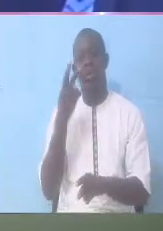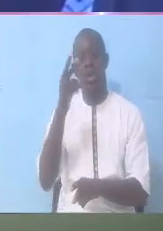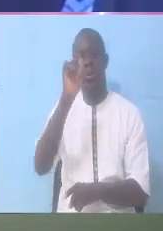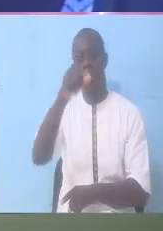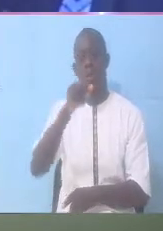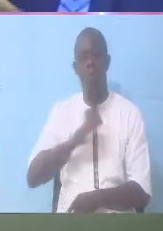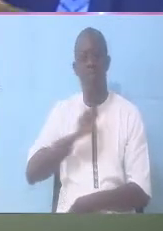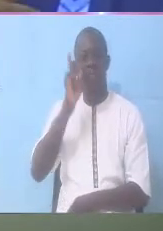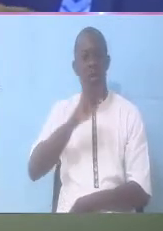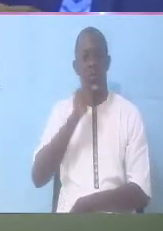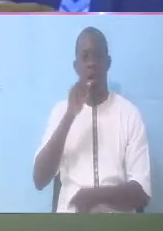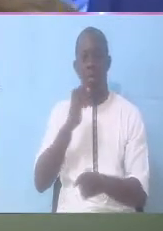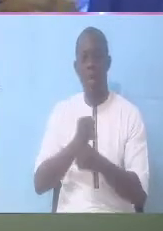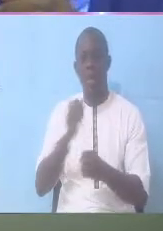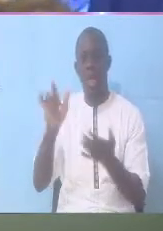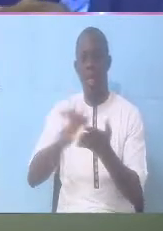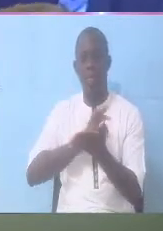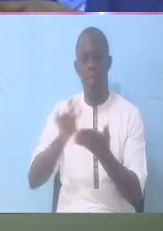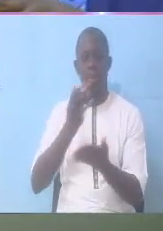parents naked.